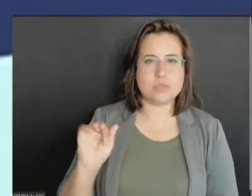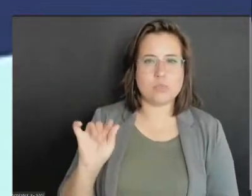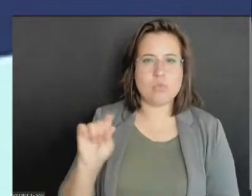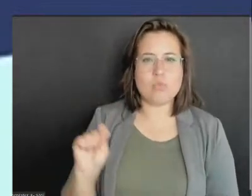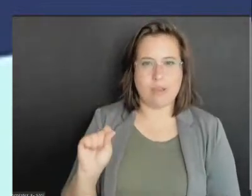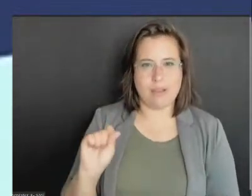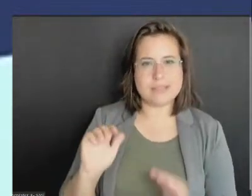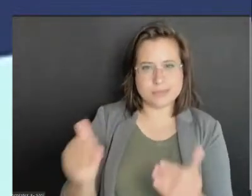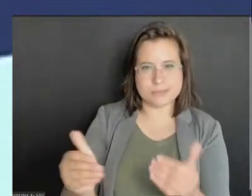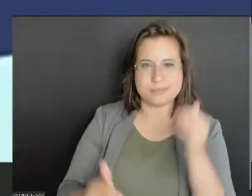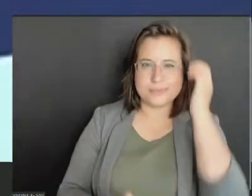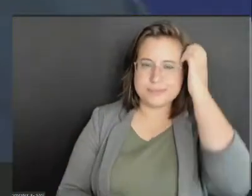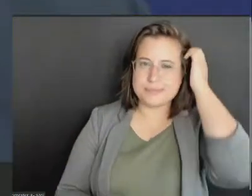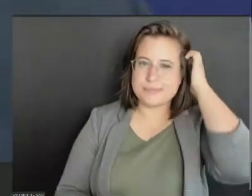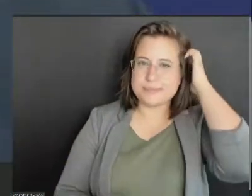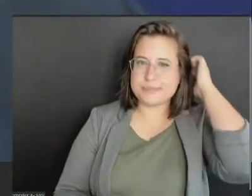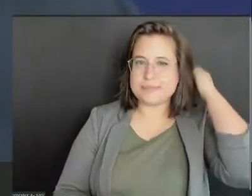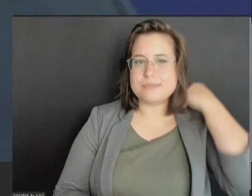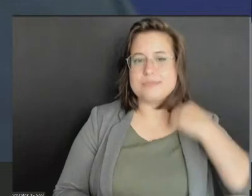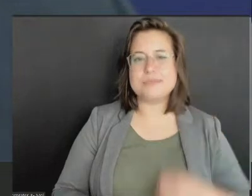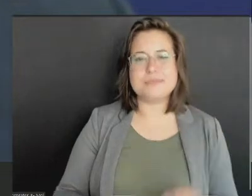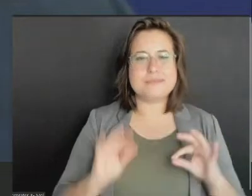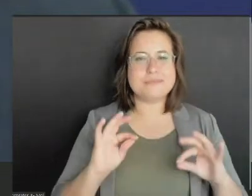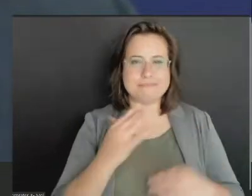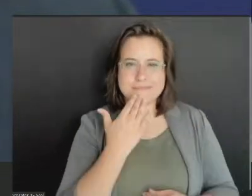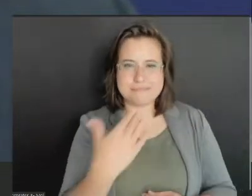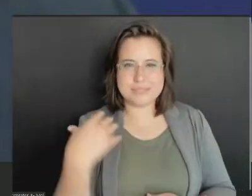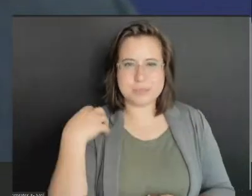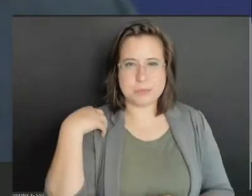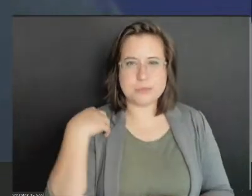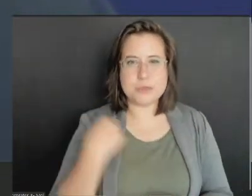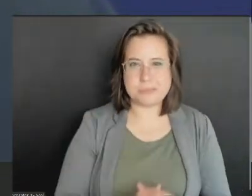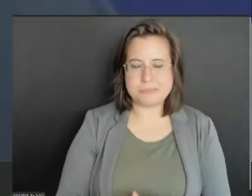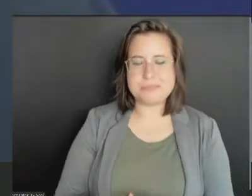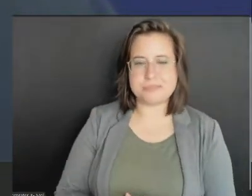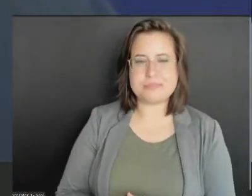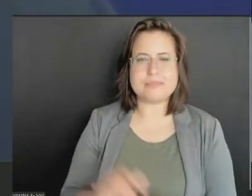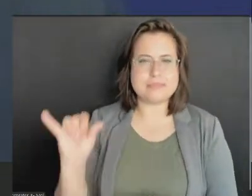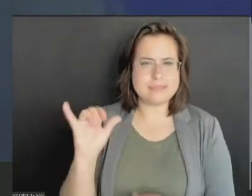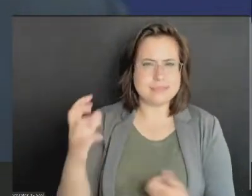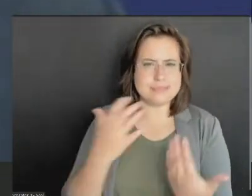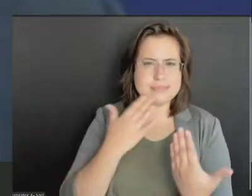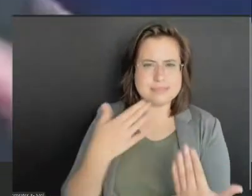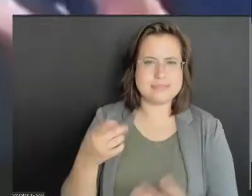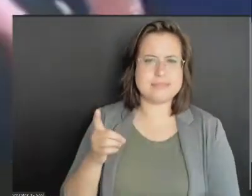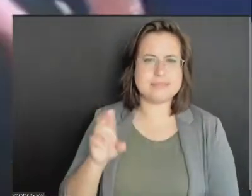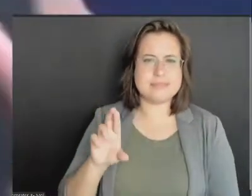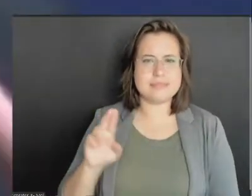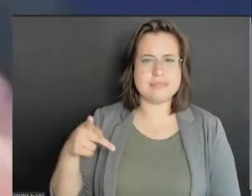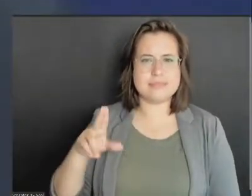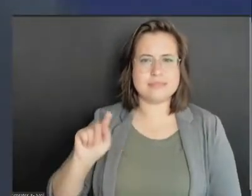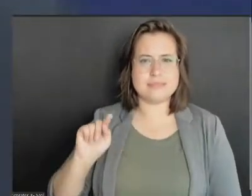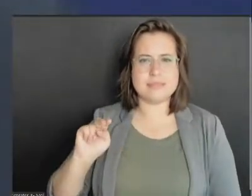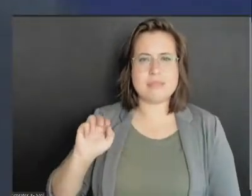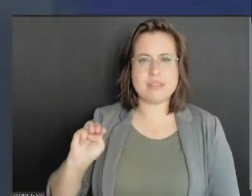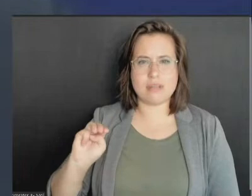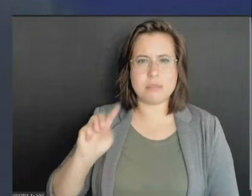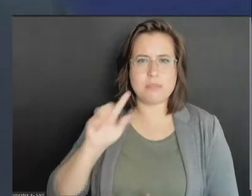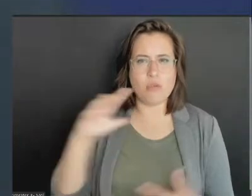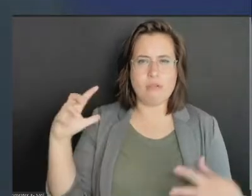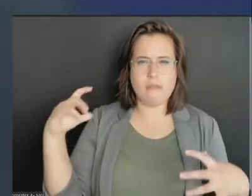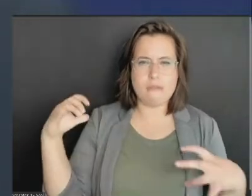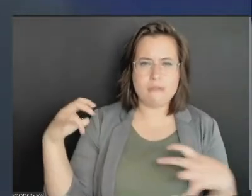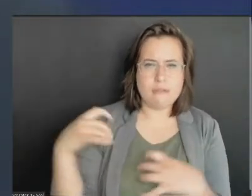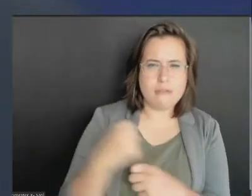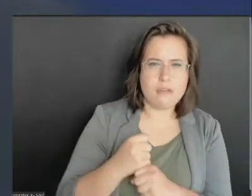yours. Thank you very much, Madam Chair, and want to also thank Dr. Putnam for condensing our work